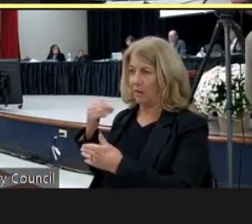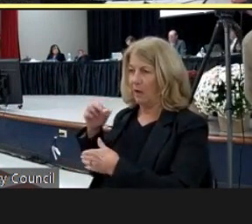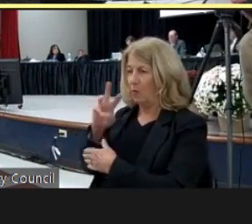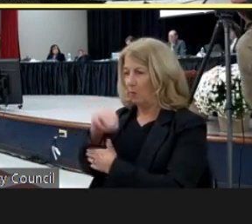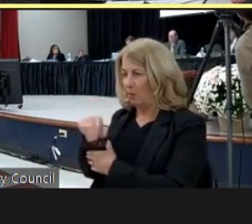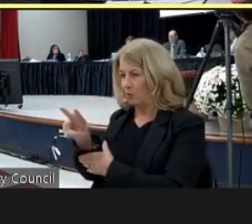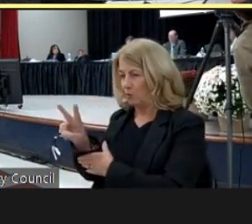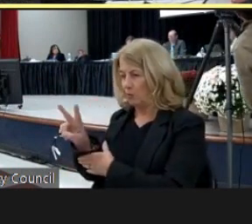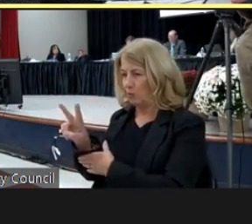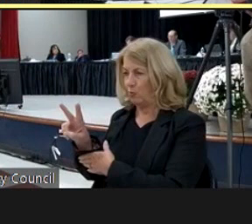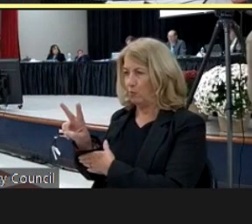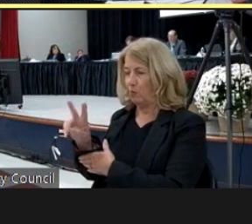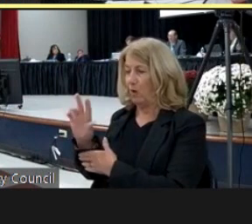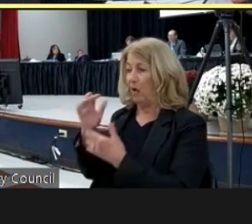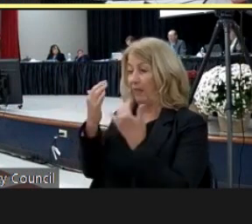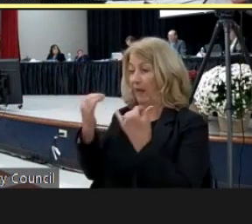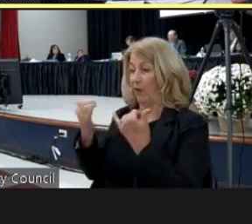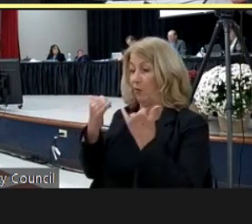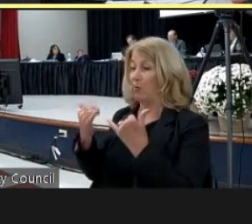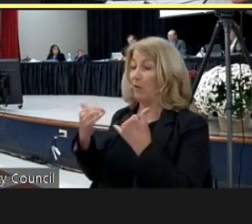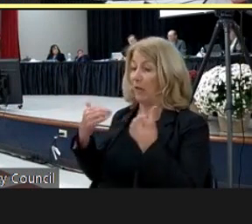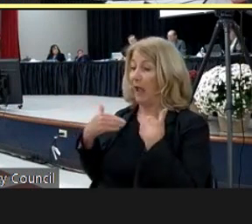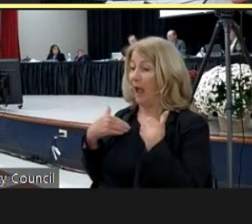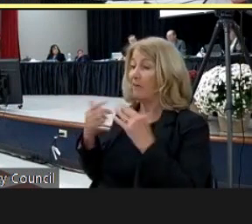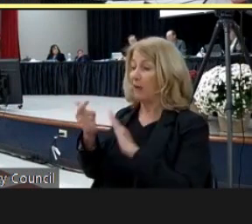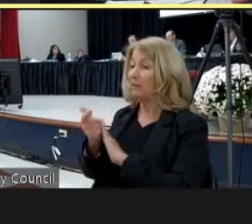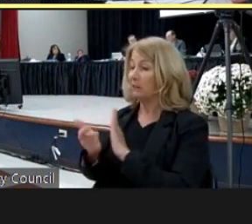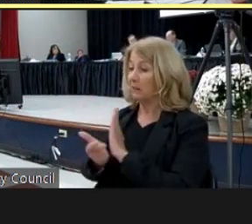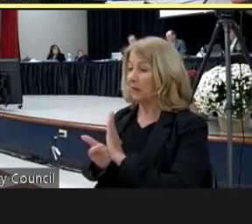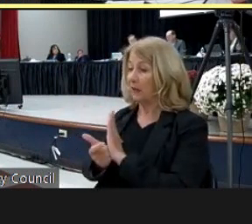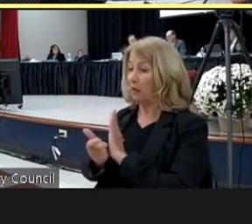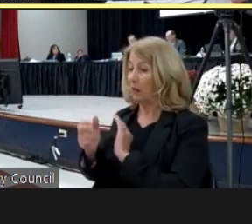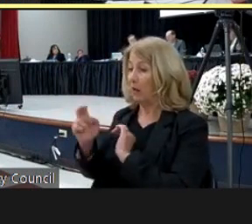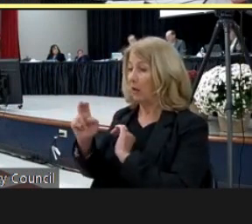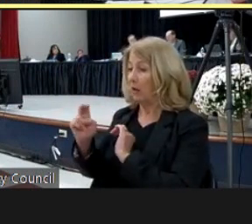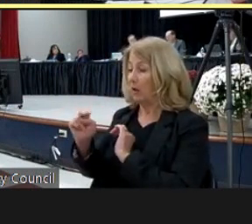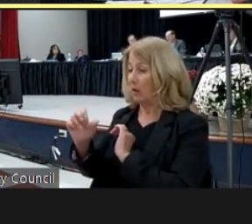II, that currently have legal non-conforming